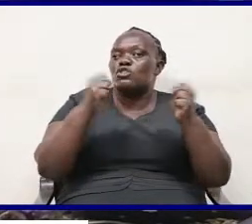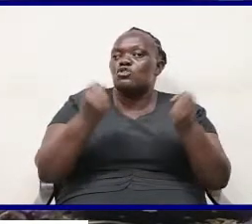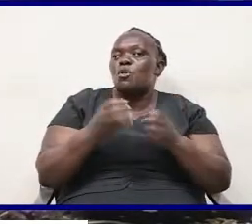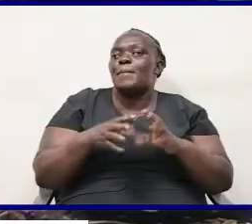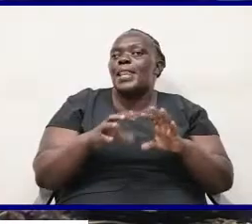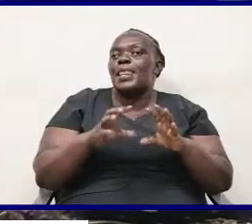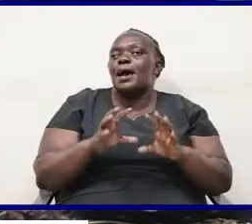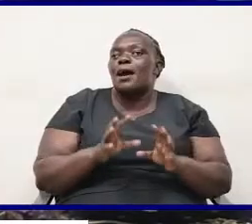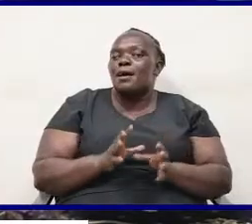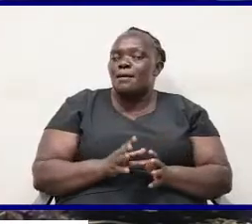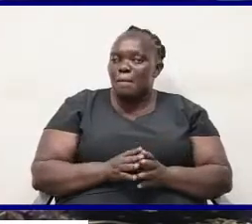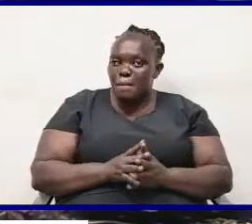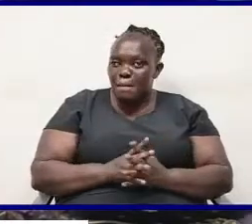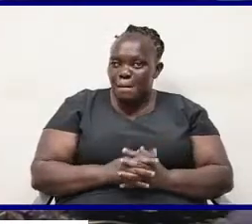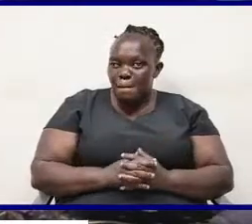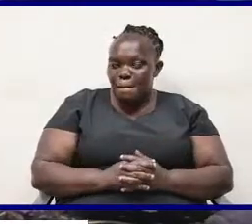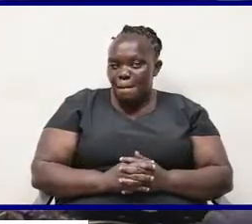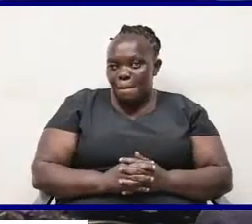over, please.